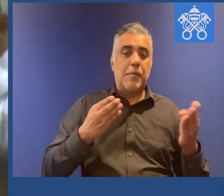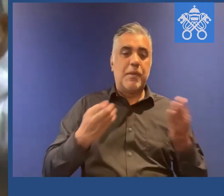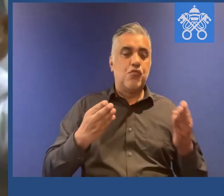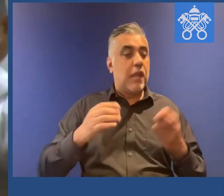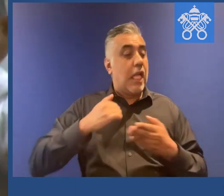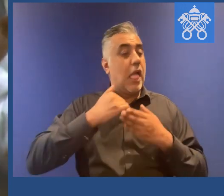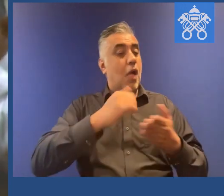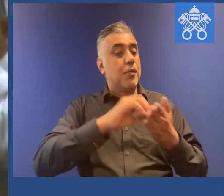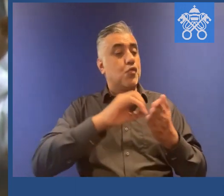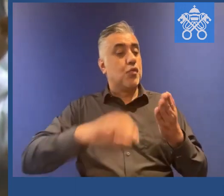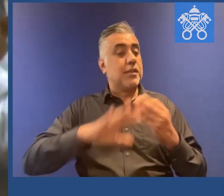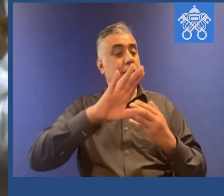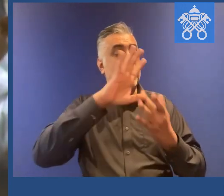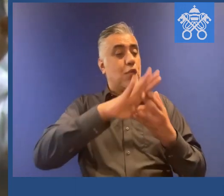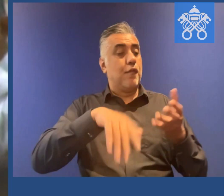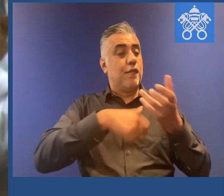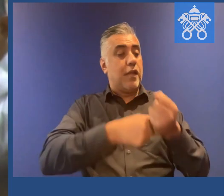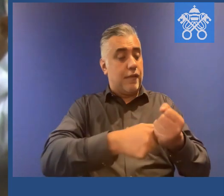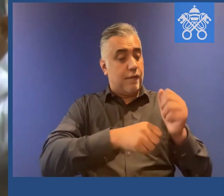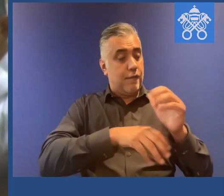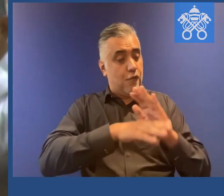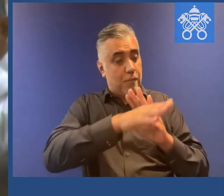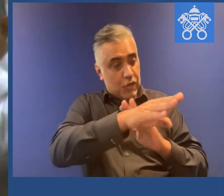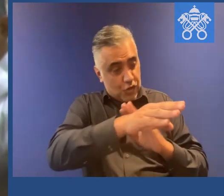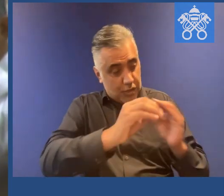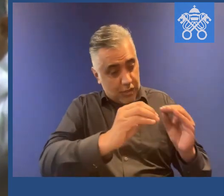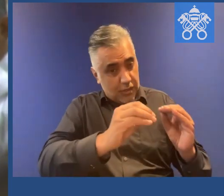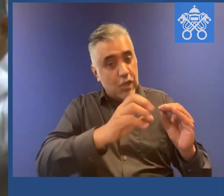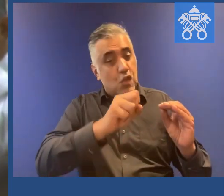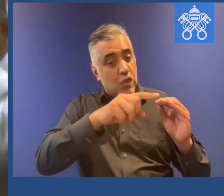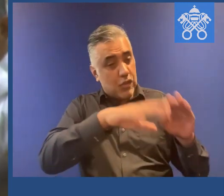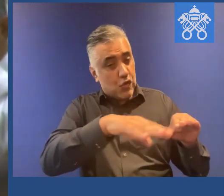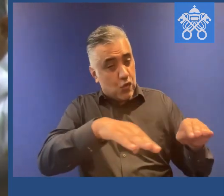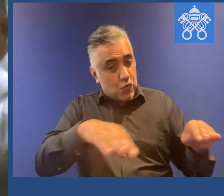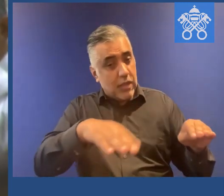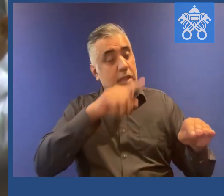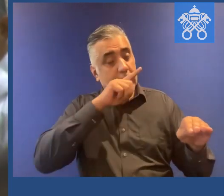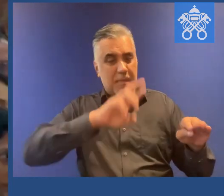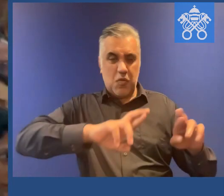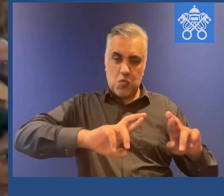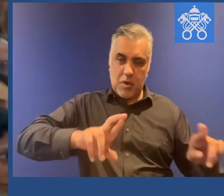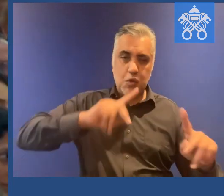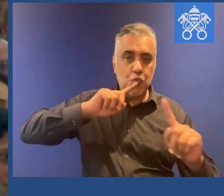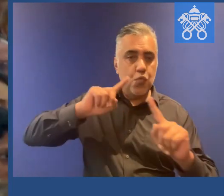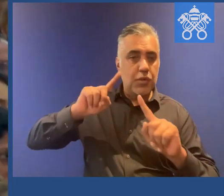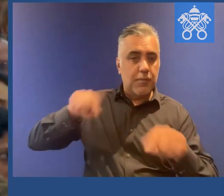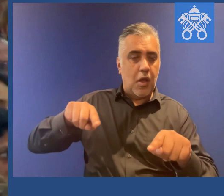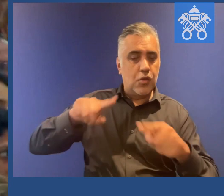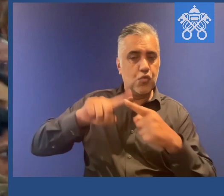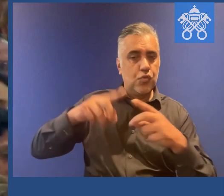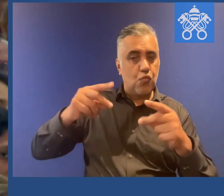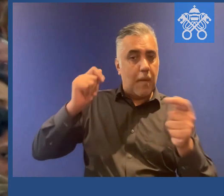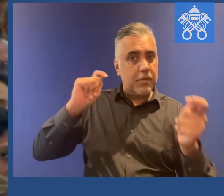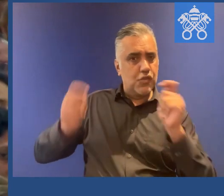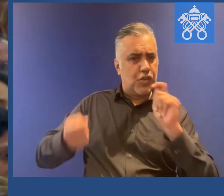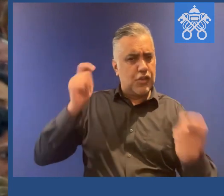the students in their faith formation so that they may be equipped to respond to the